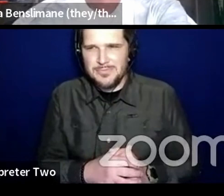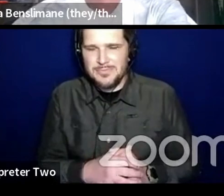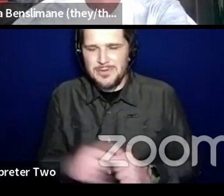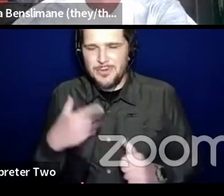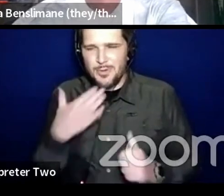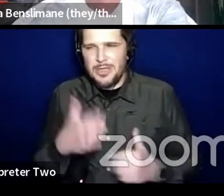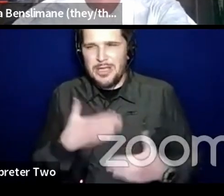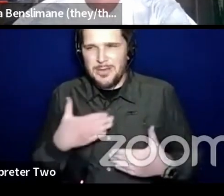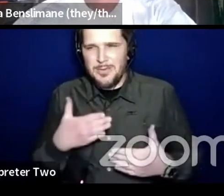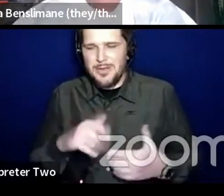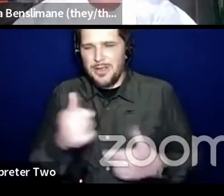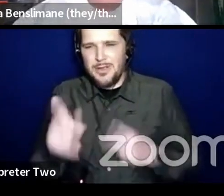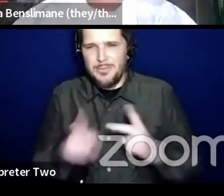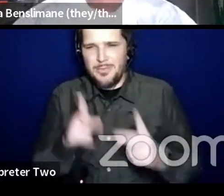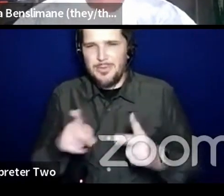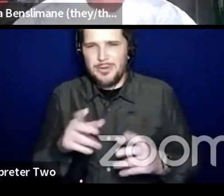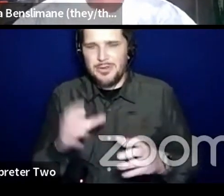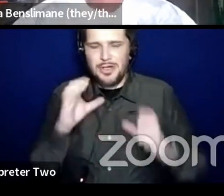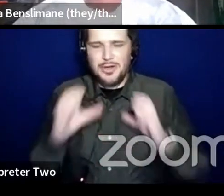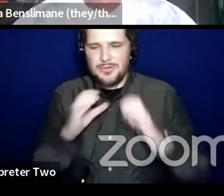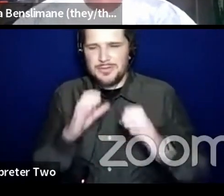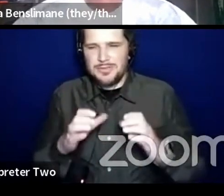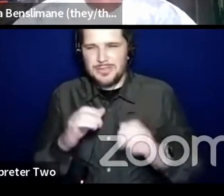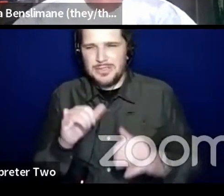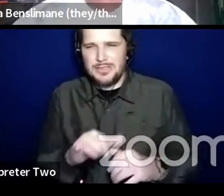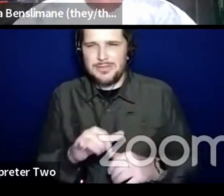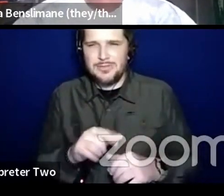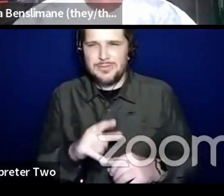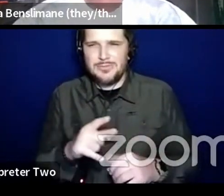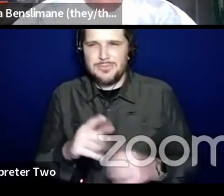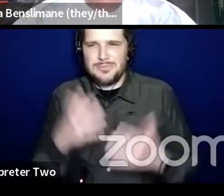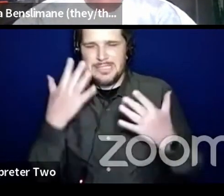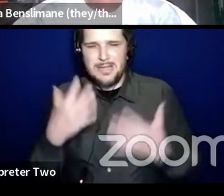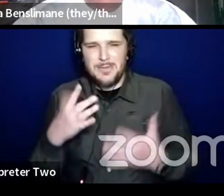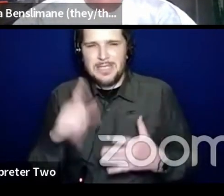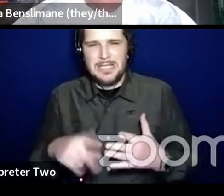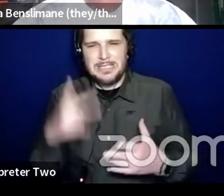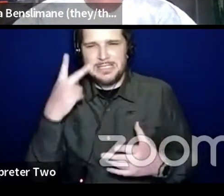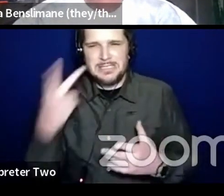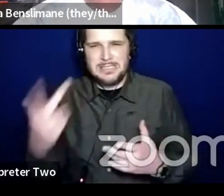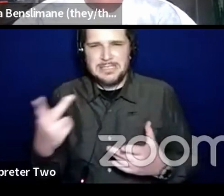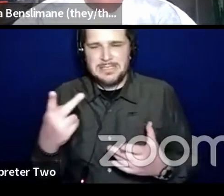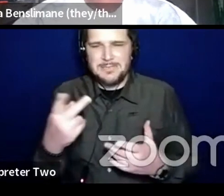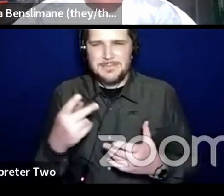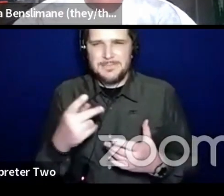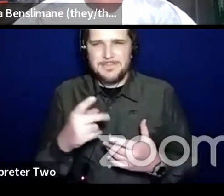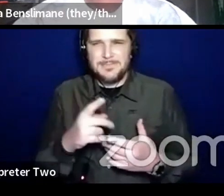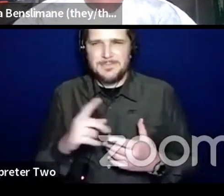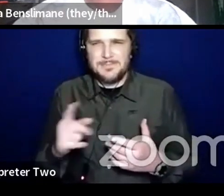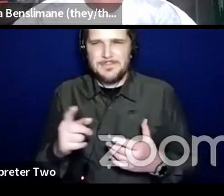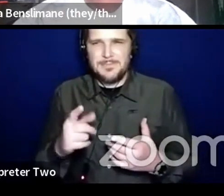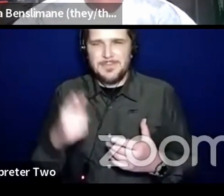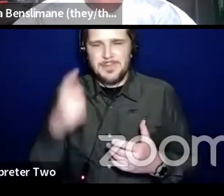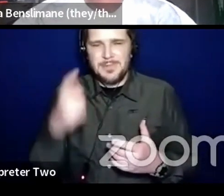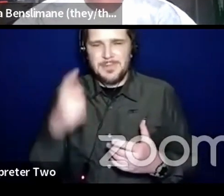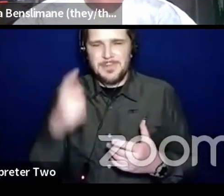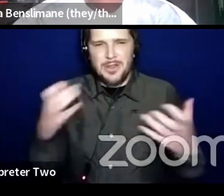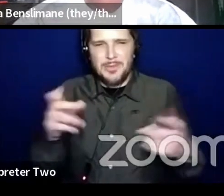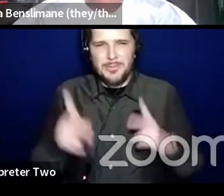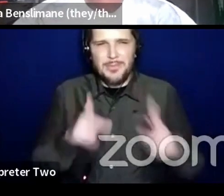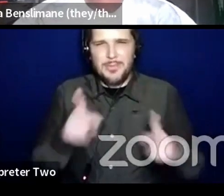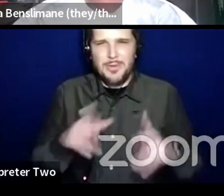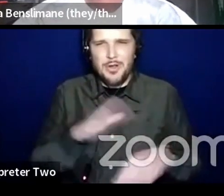in the conversation that, sadly we can't see in the real, but because a lot of people, I'm sure, are coming to